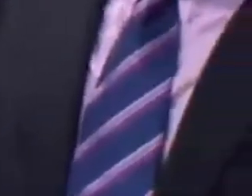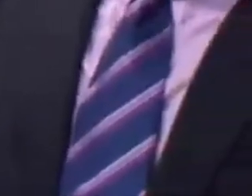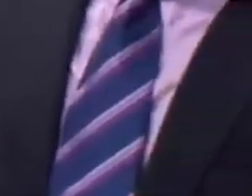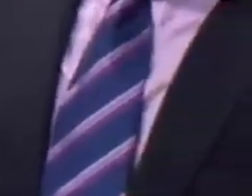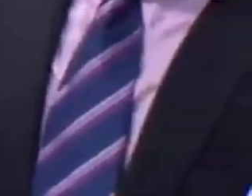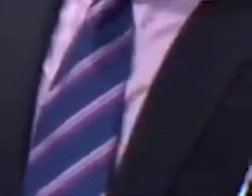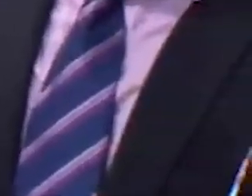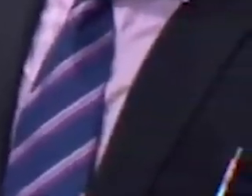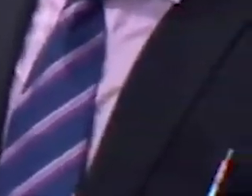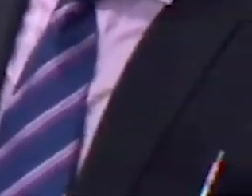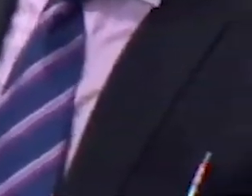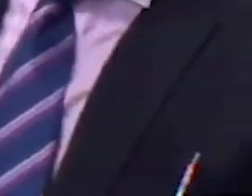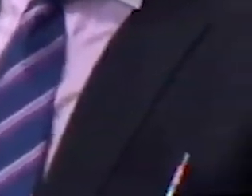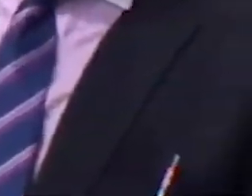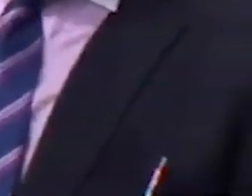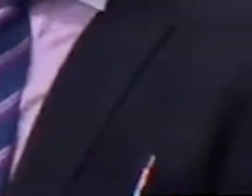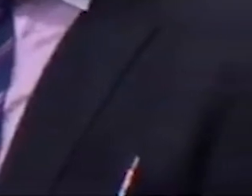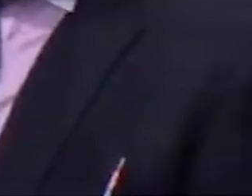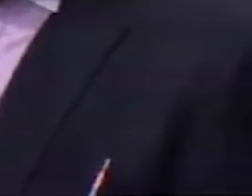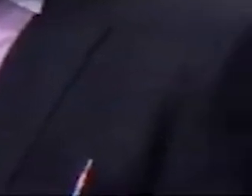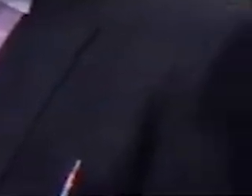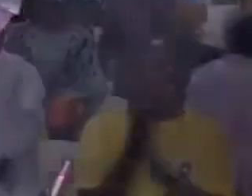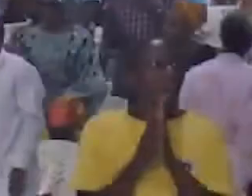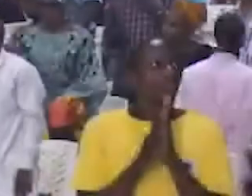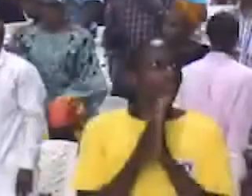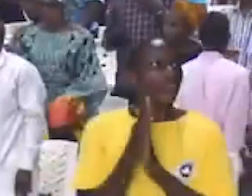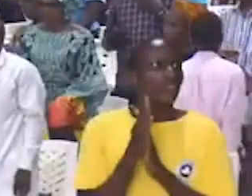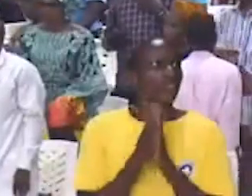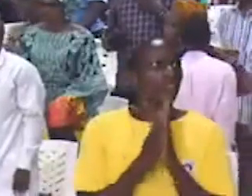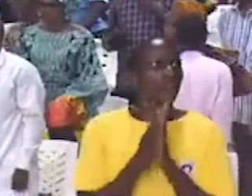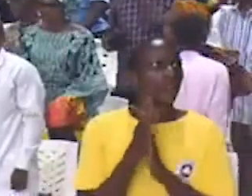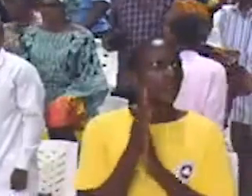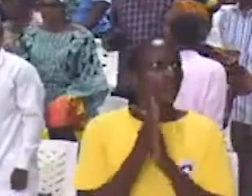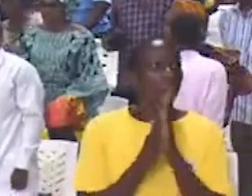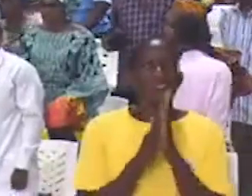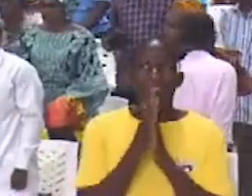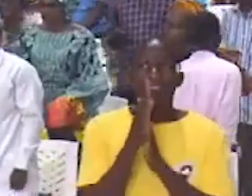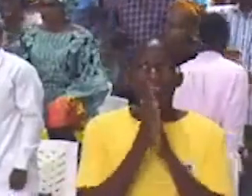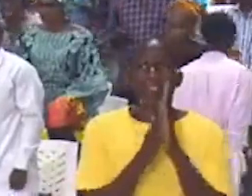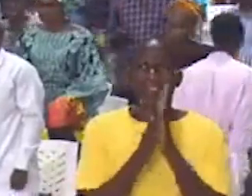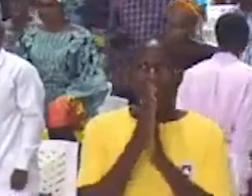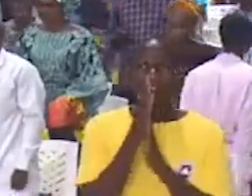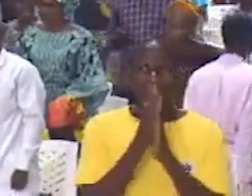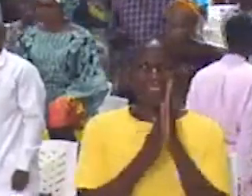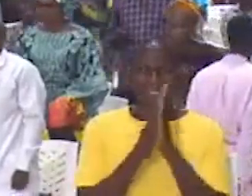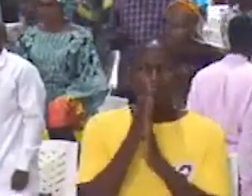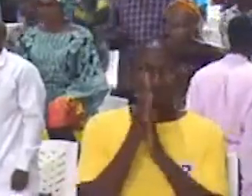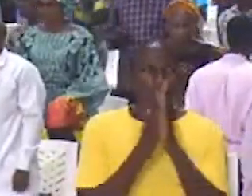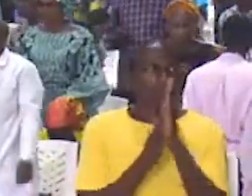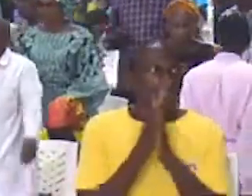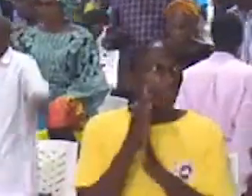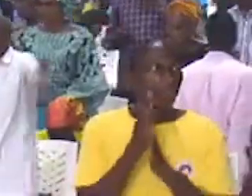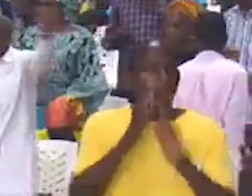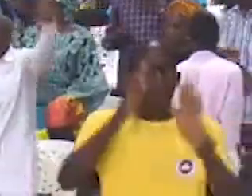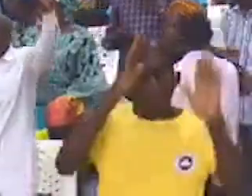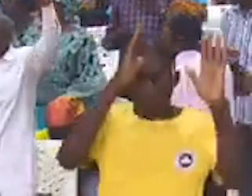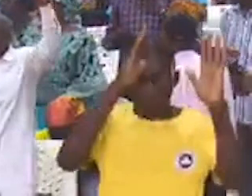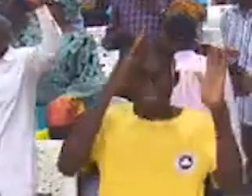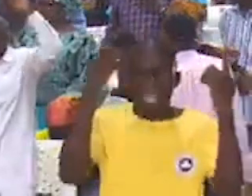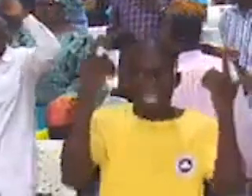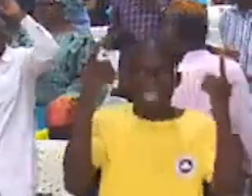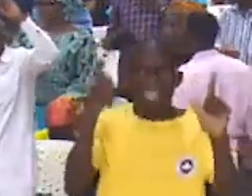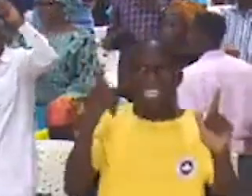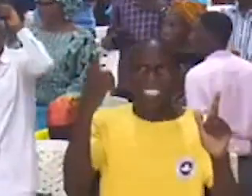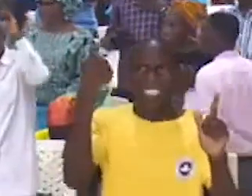Kandara koshe de dara de reta samba gandara de da da da da da. Father, let the wind